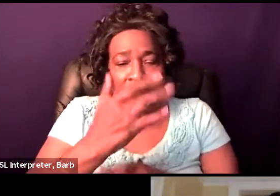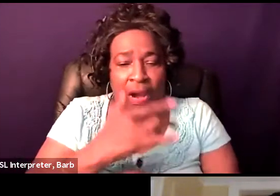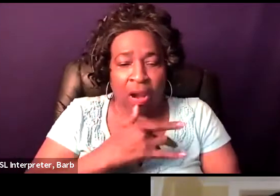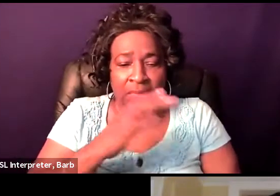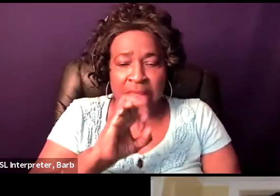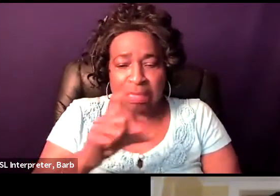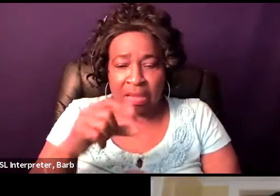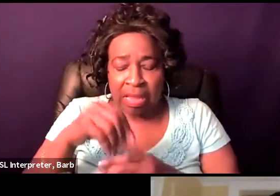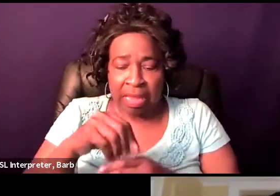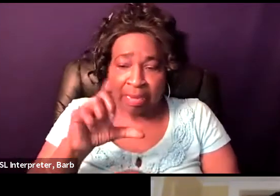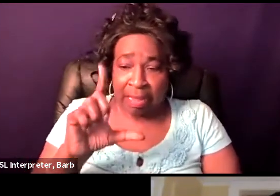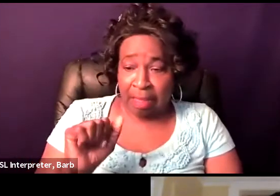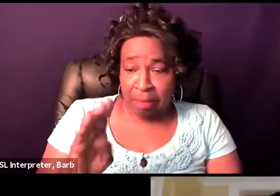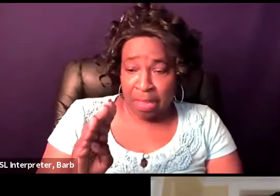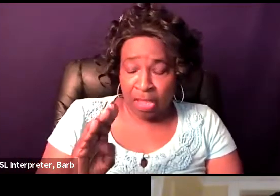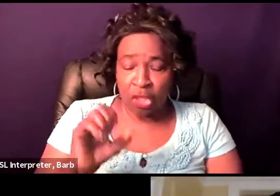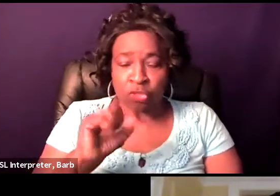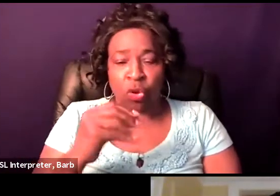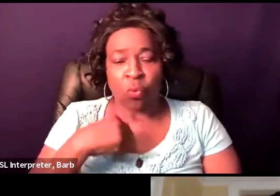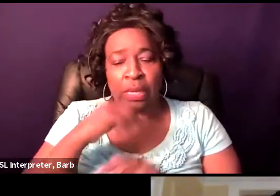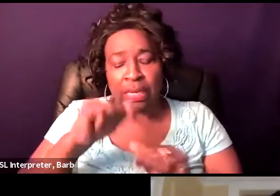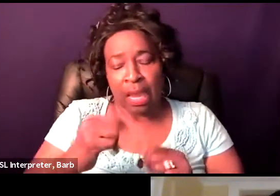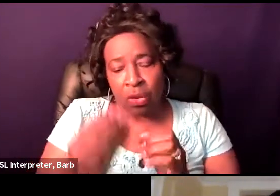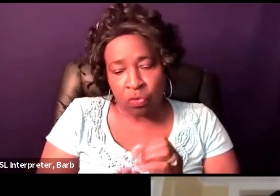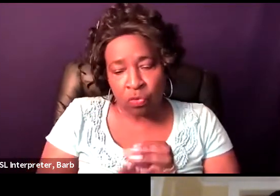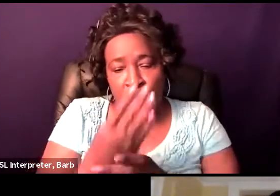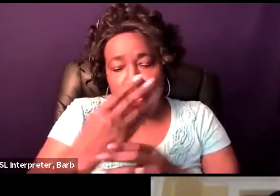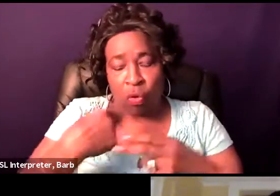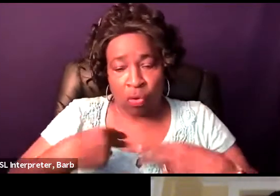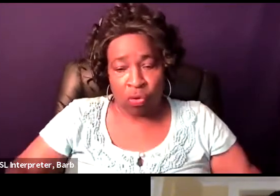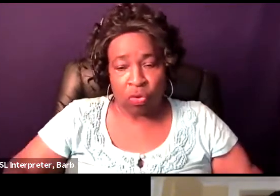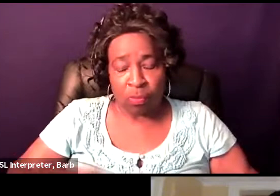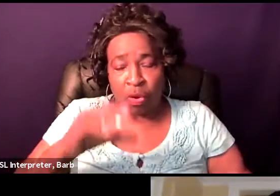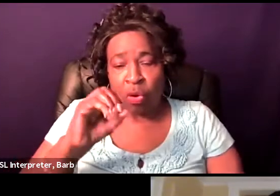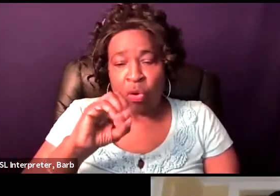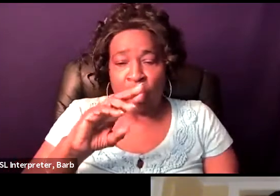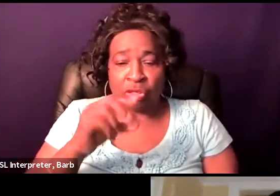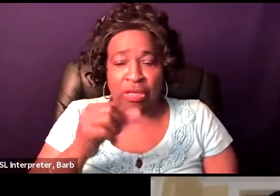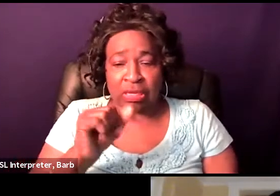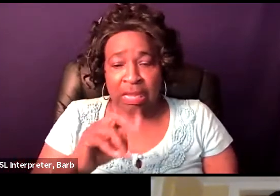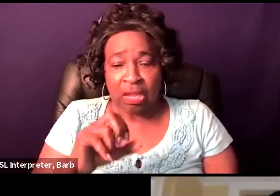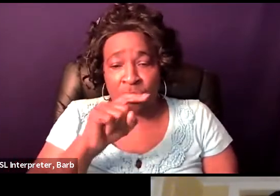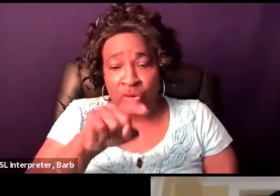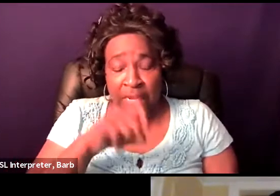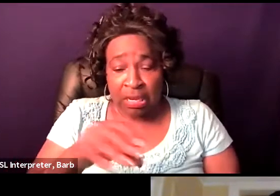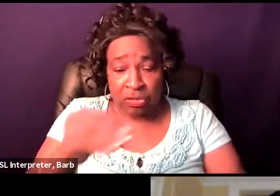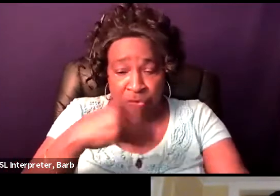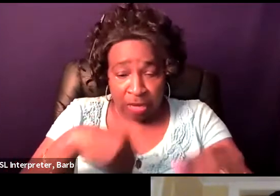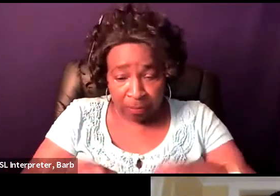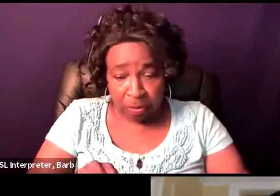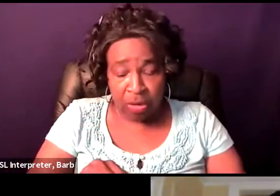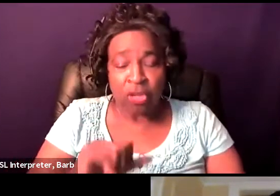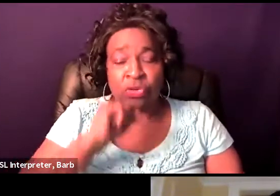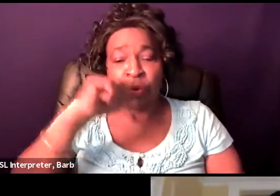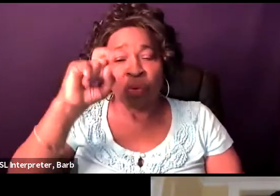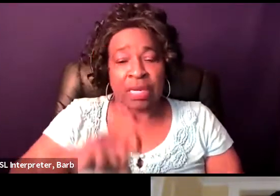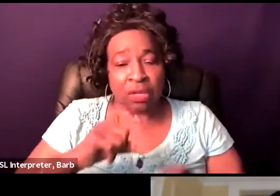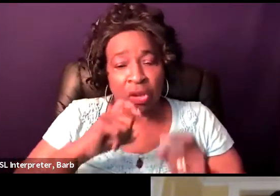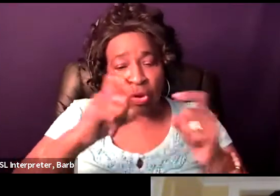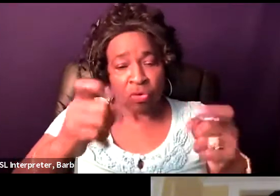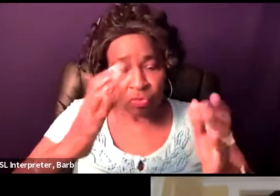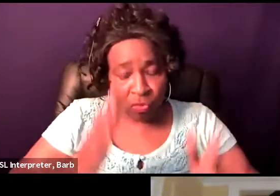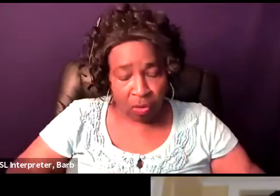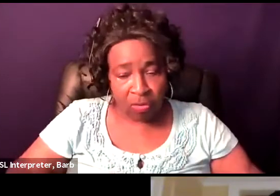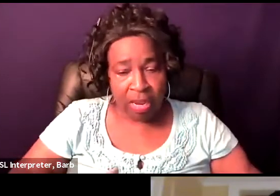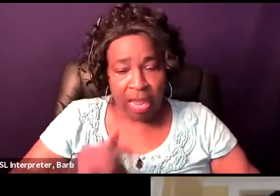laboratory so that we can grow human organs. So if you need a transplant, I don't need a donor. I can go and grow a heart using your